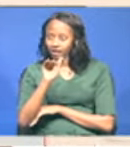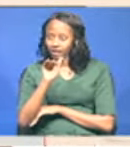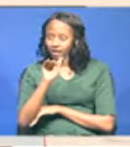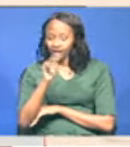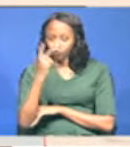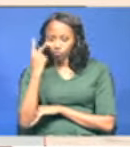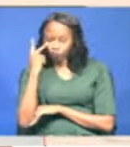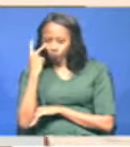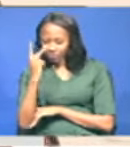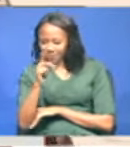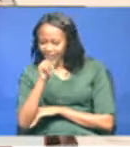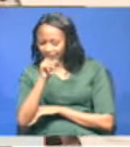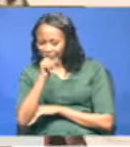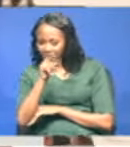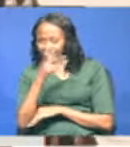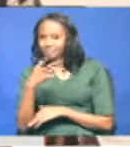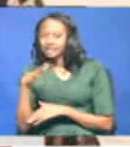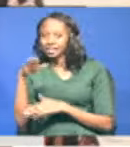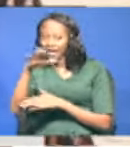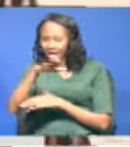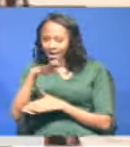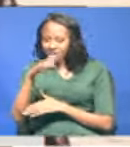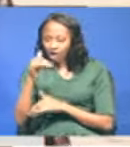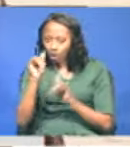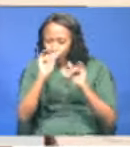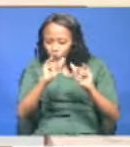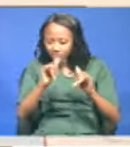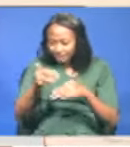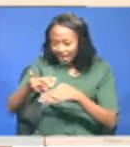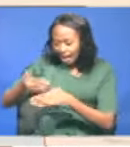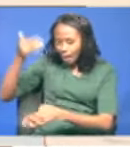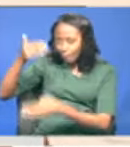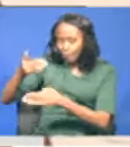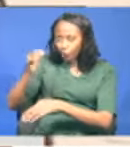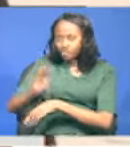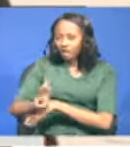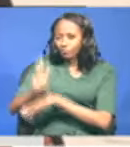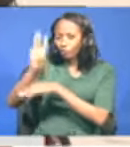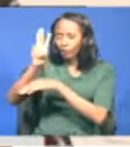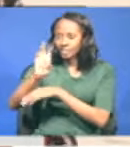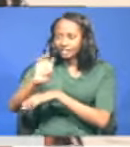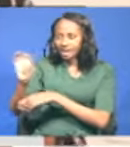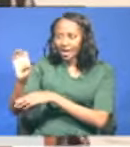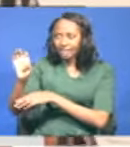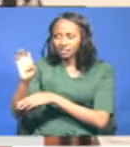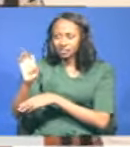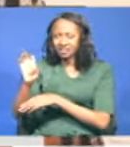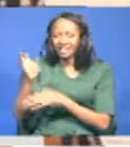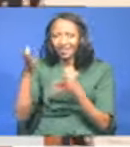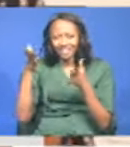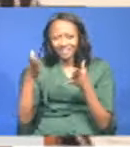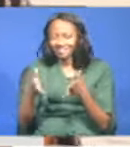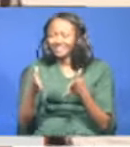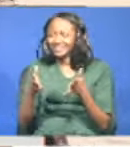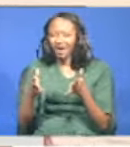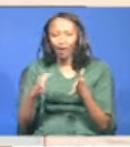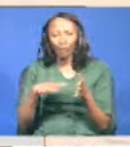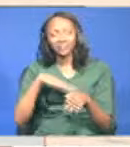hii watu ambayo wanaishi border hii ya Wajir East, wanamalisika kwa ajili hata maji ya